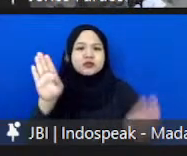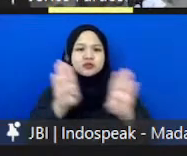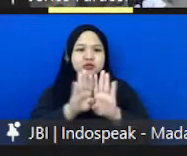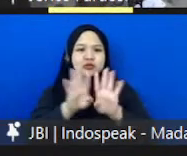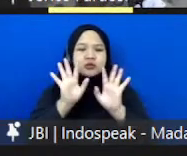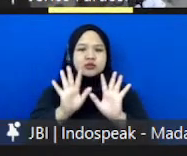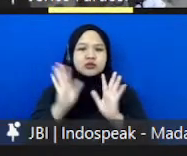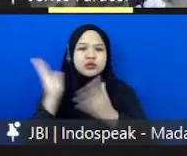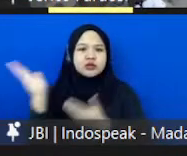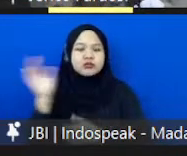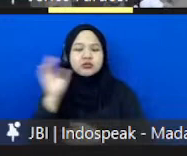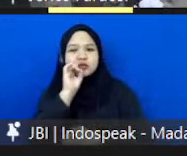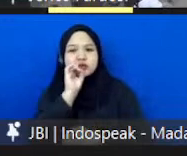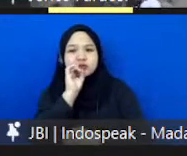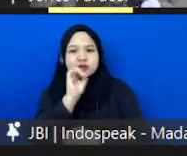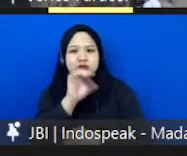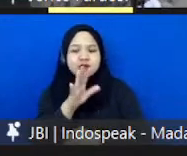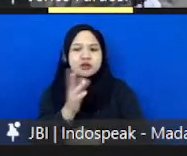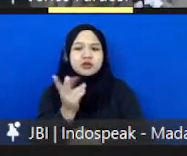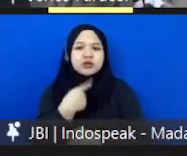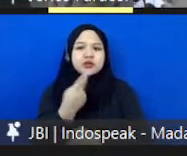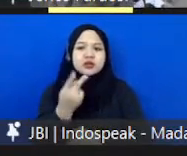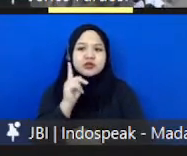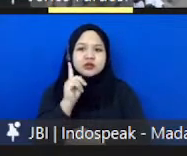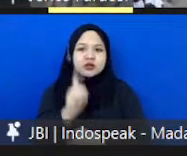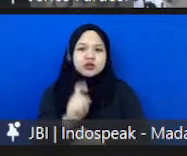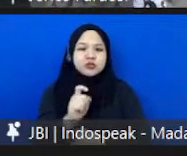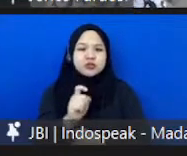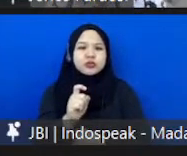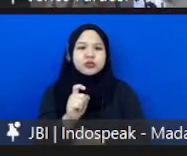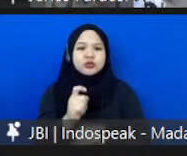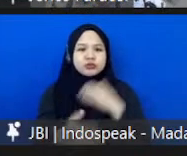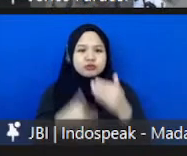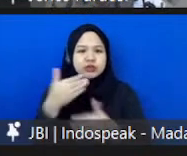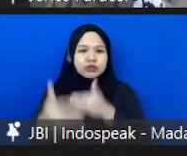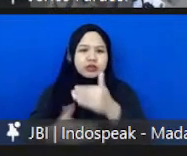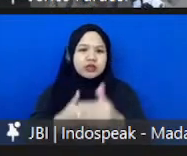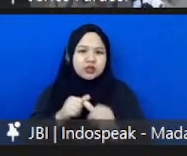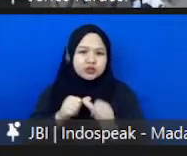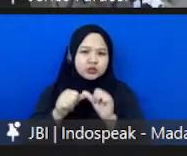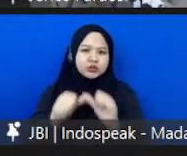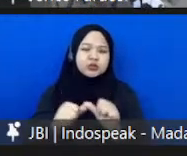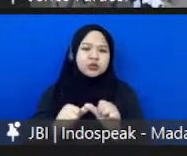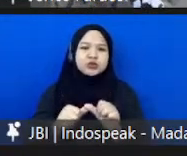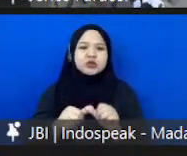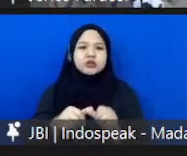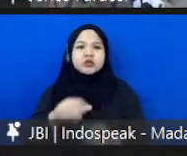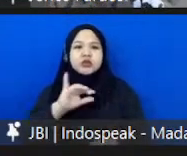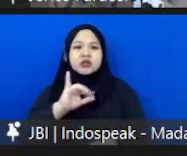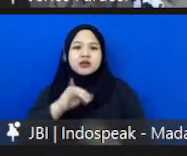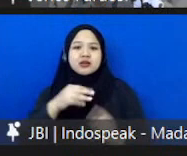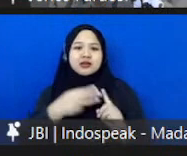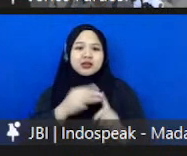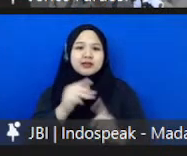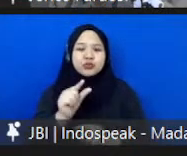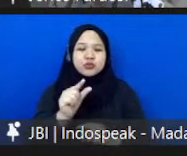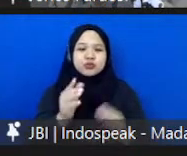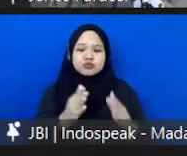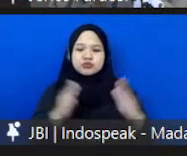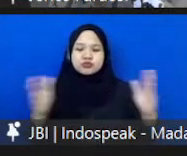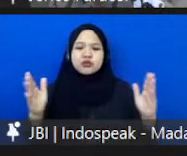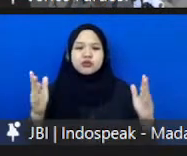by saying we need to go moving forwards by having Ibu, because Ibu means mother. So the